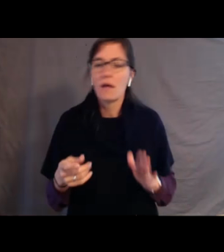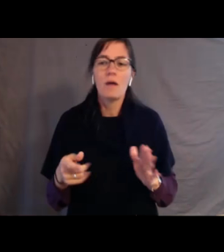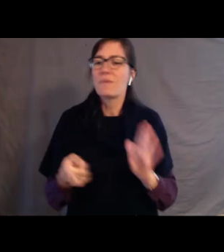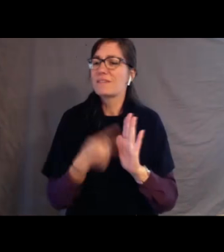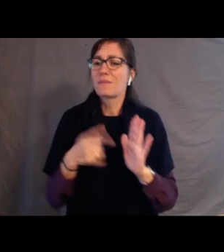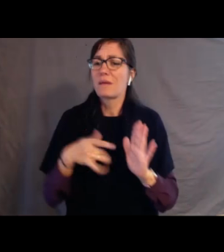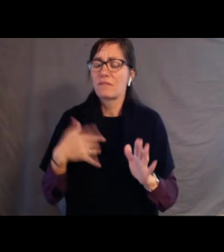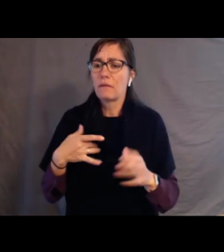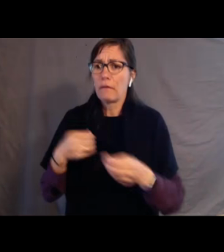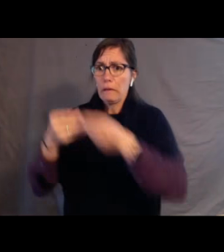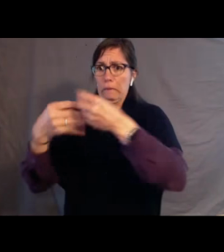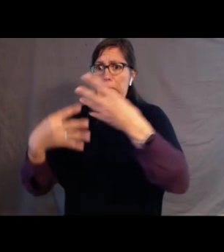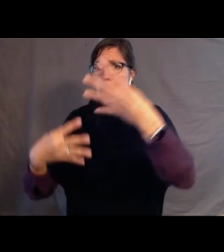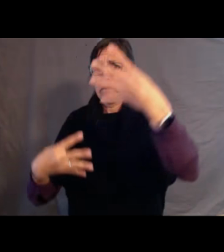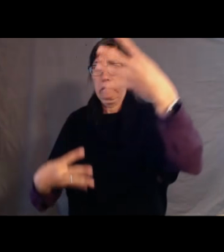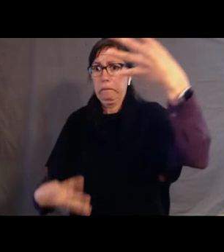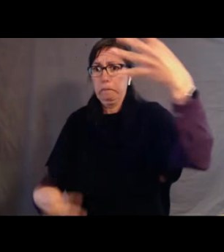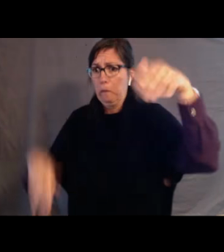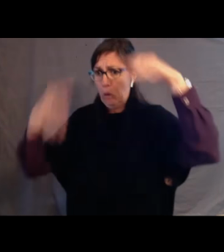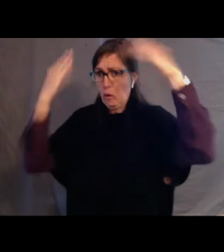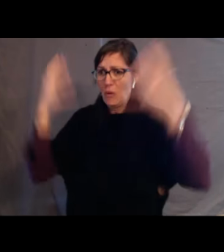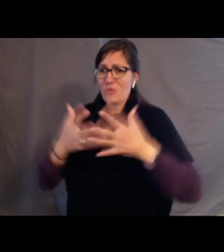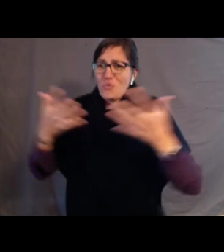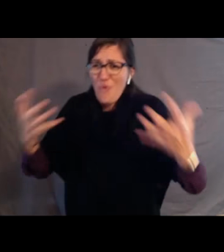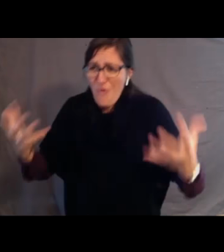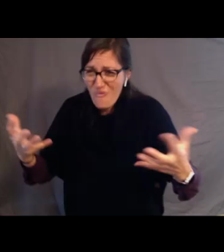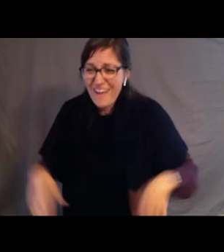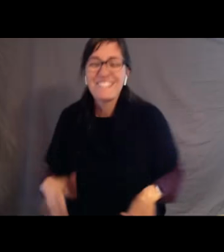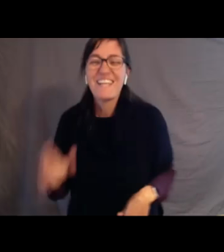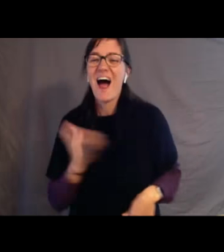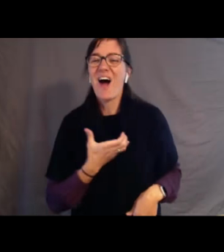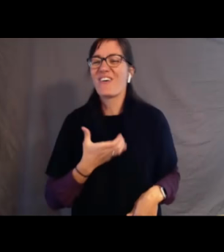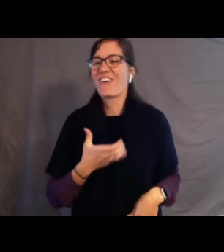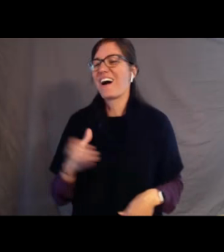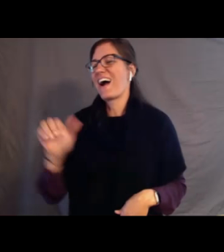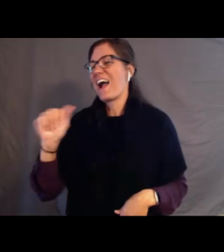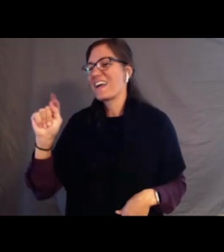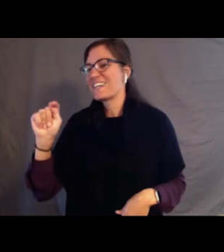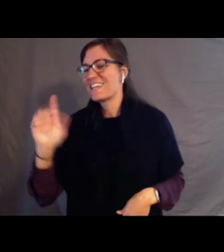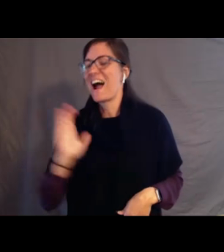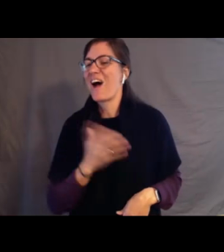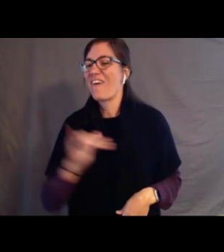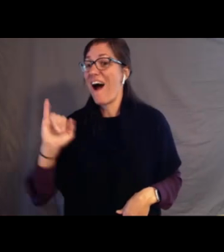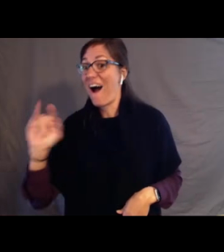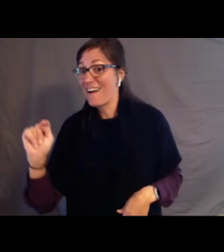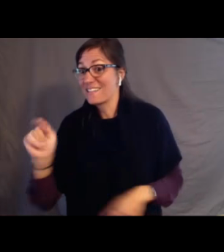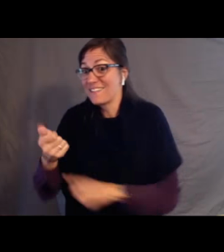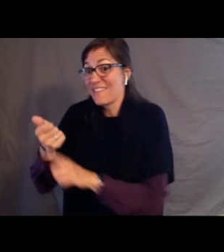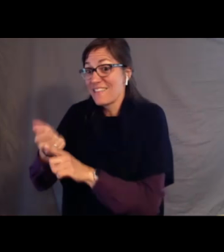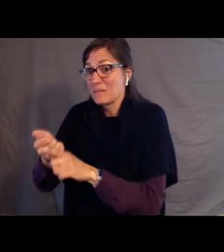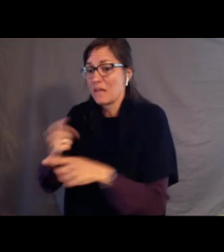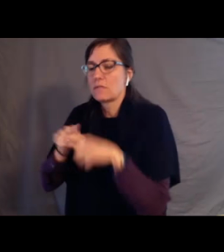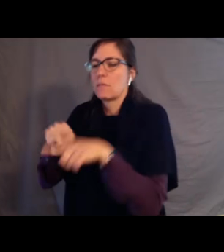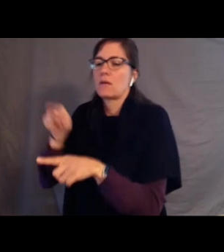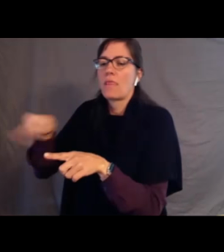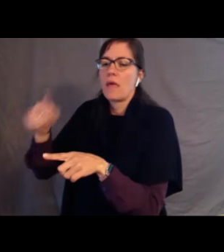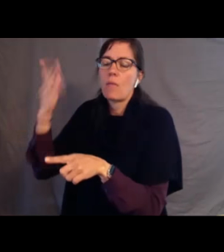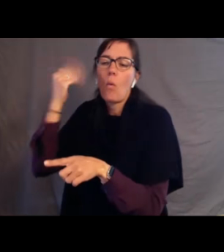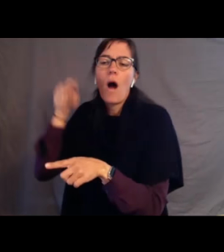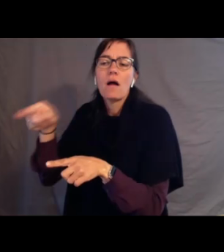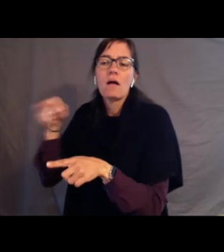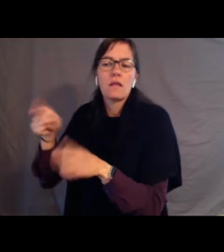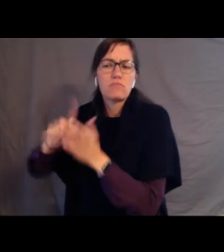my IT folks and my assistive technology consultants are really helpful at looking at what are the various products that are out